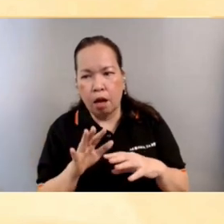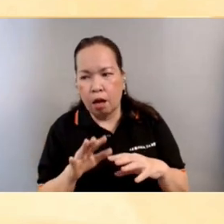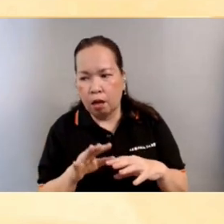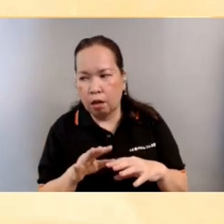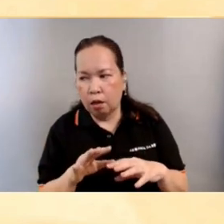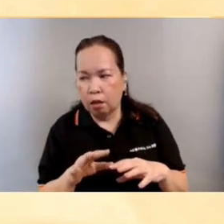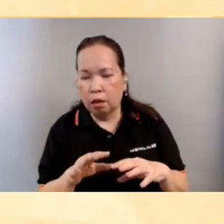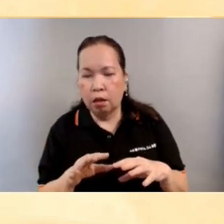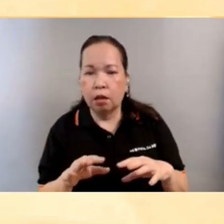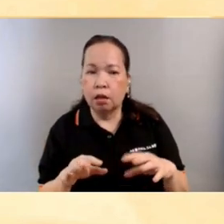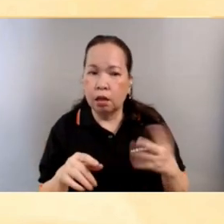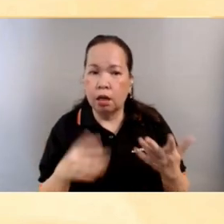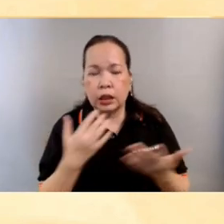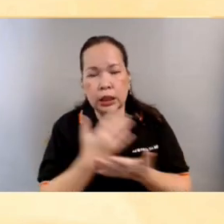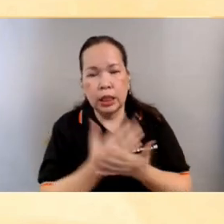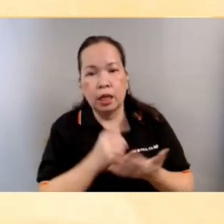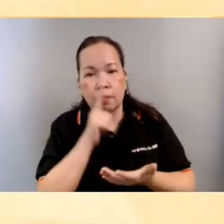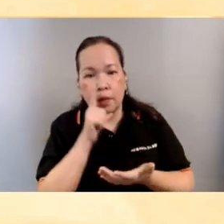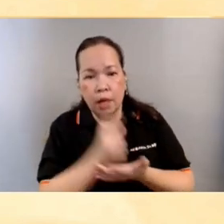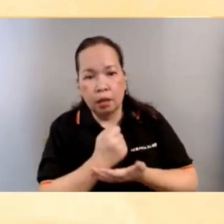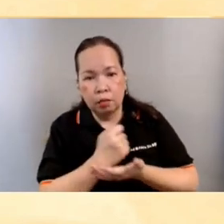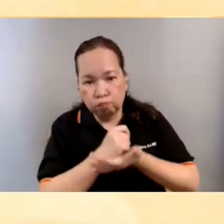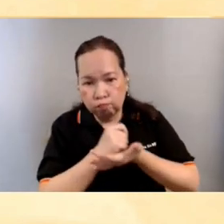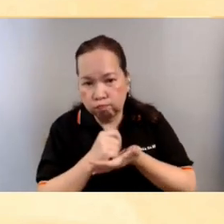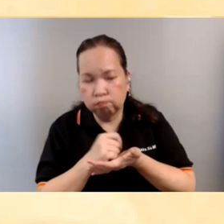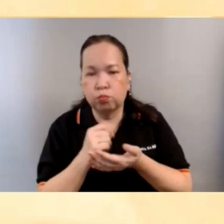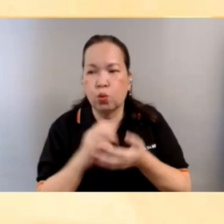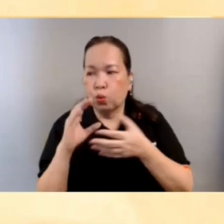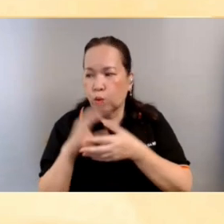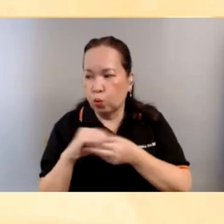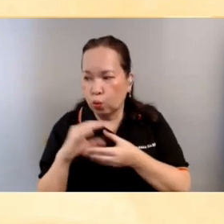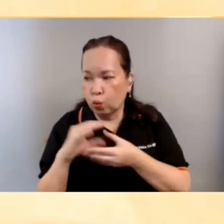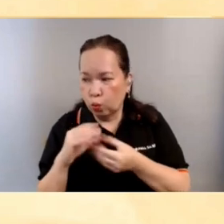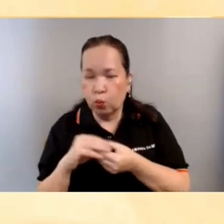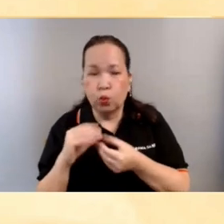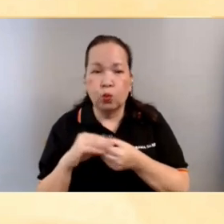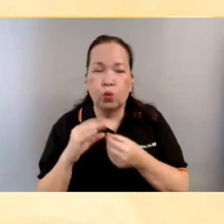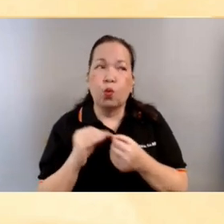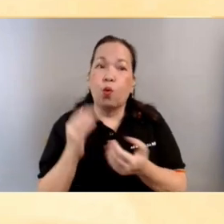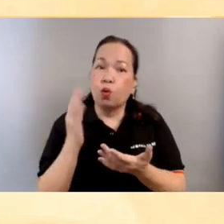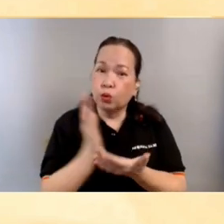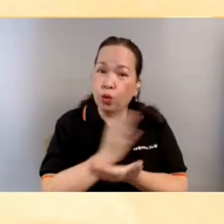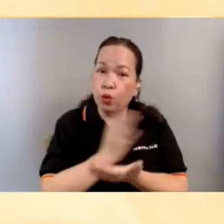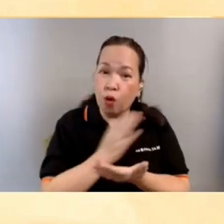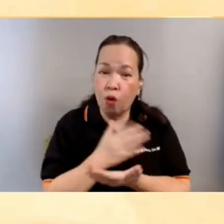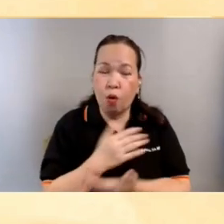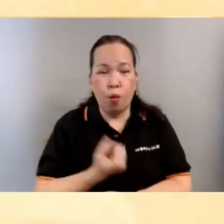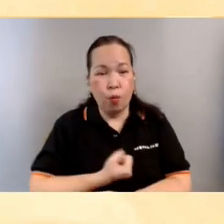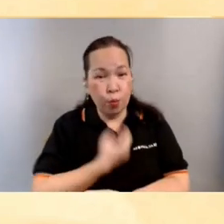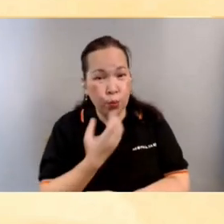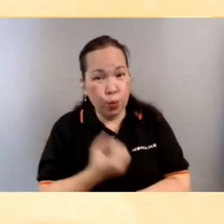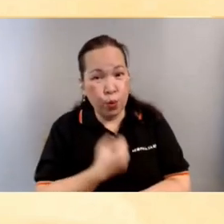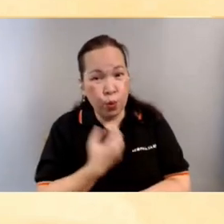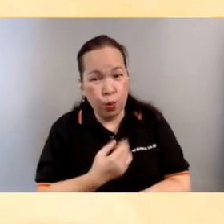would write letters, would write stories and poems or songs, which is a